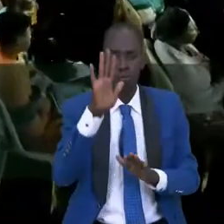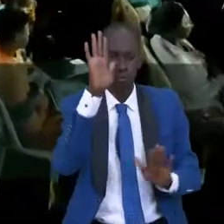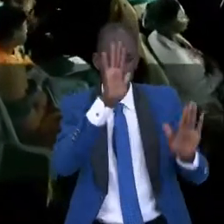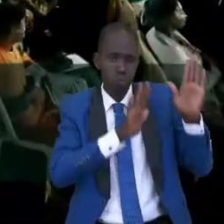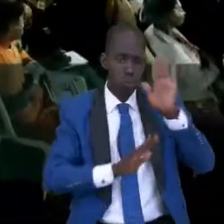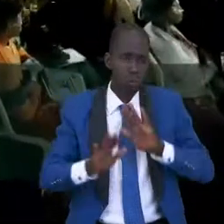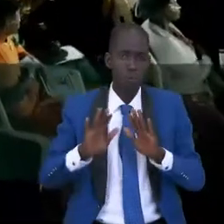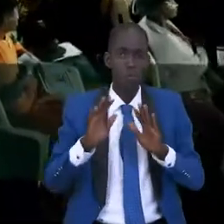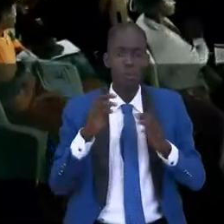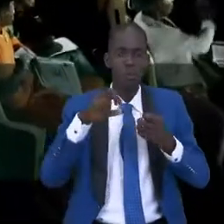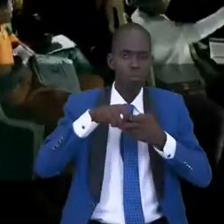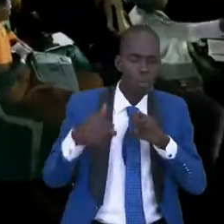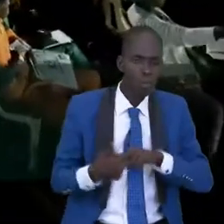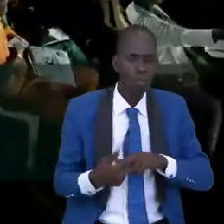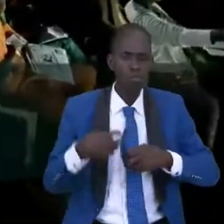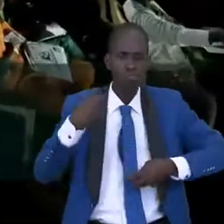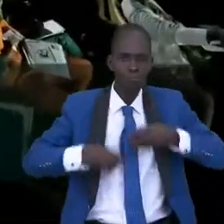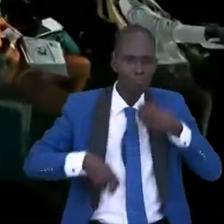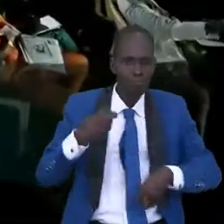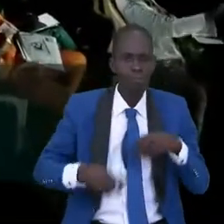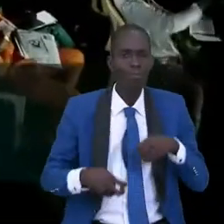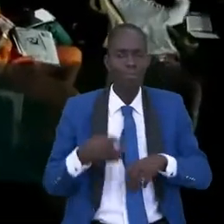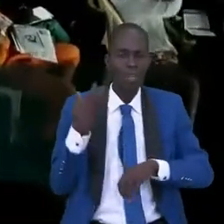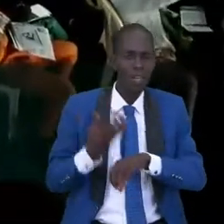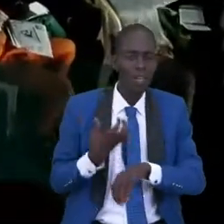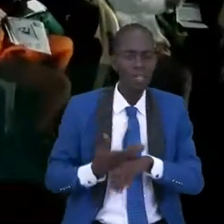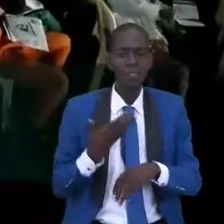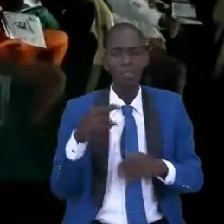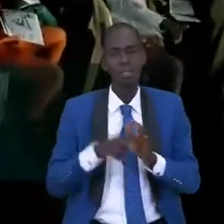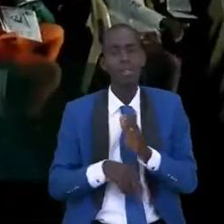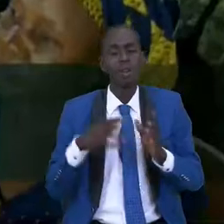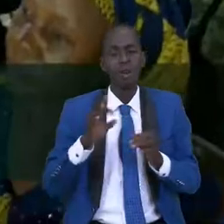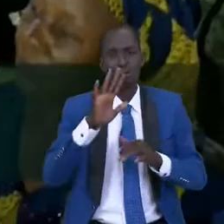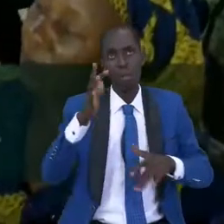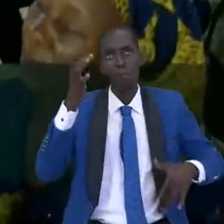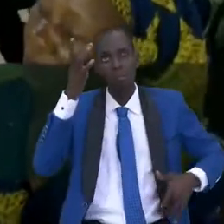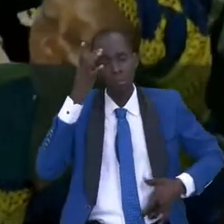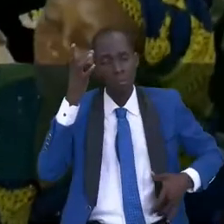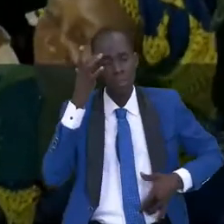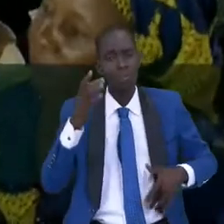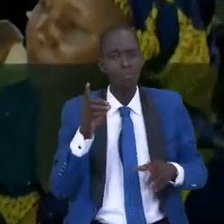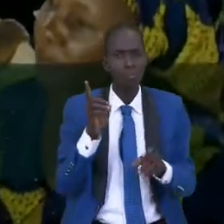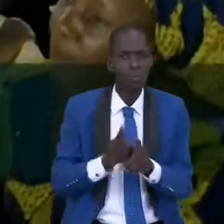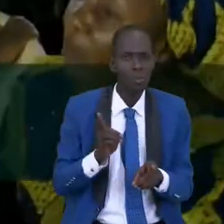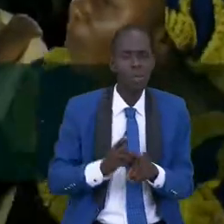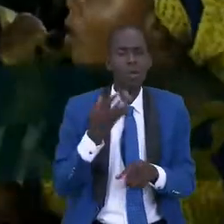your difficulties, of your deformity, of your disease, of your sicknesses,